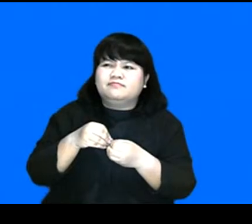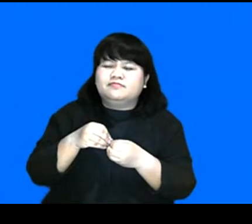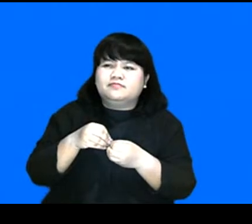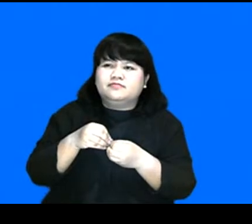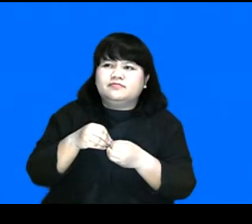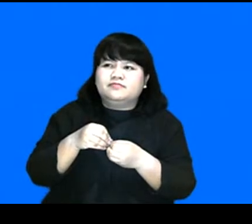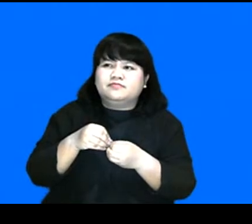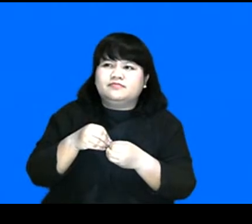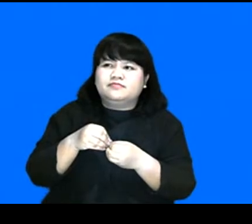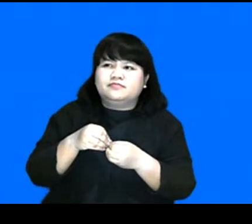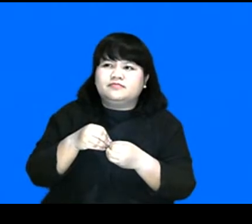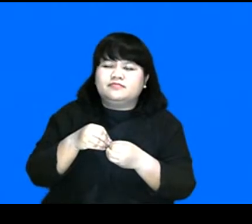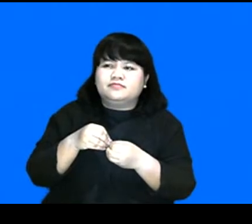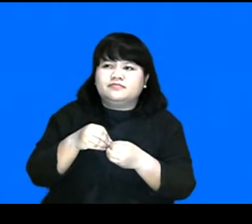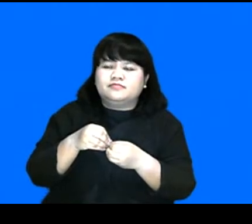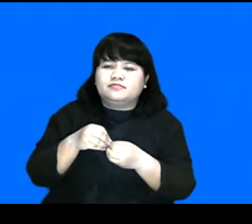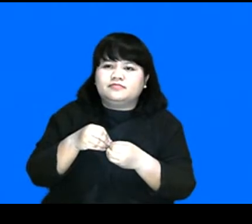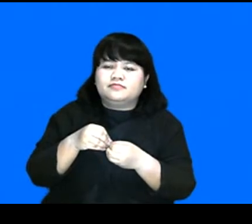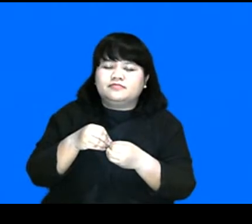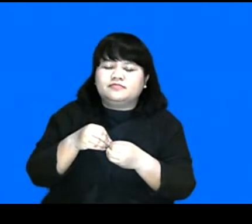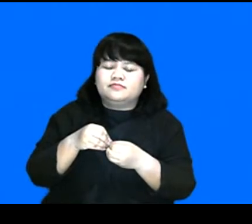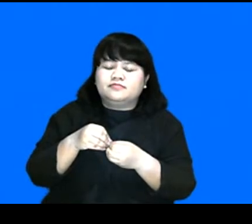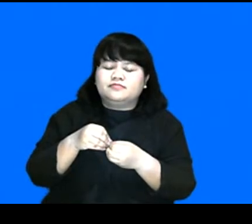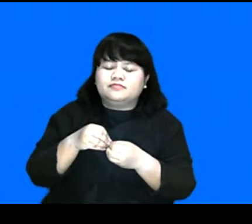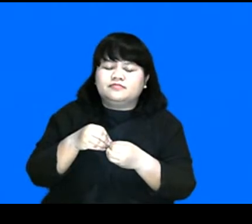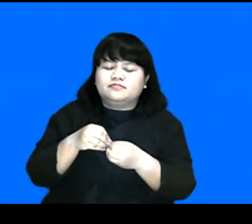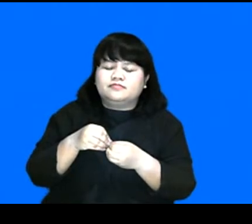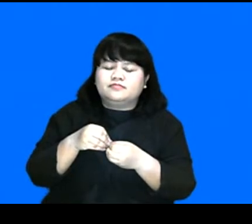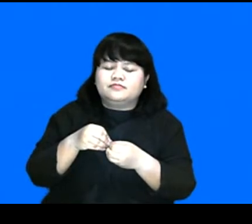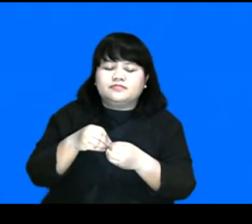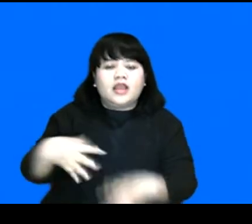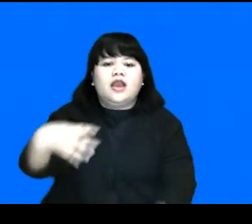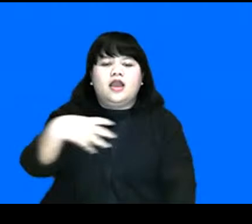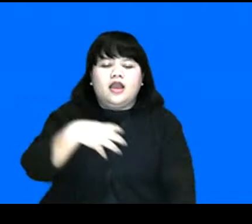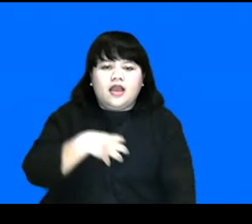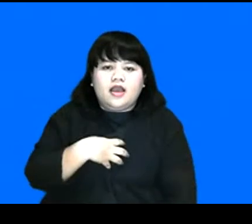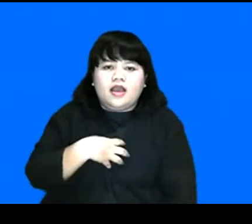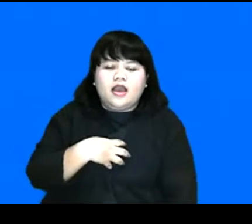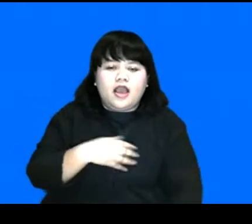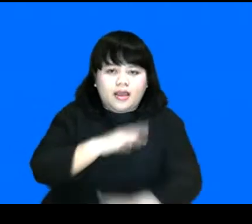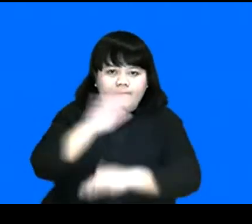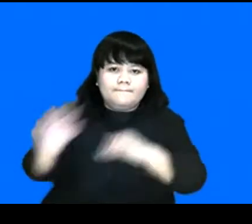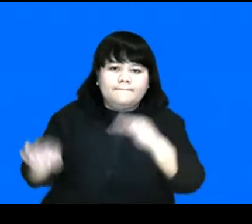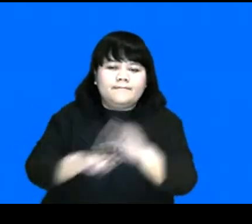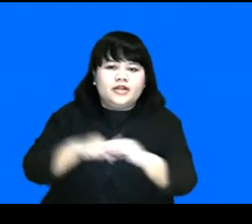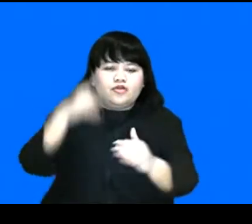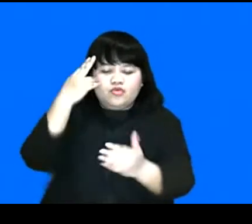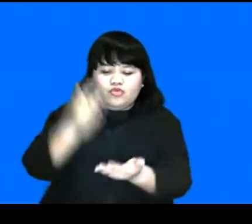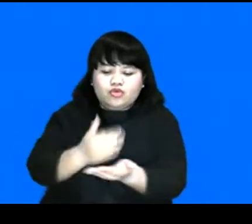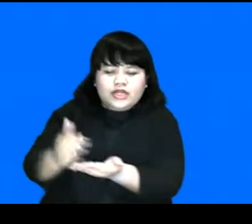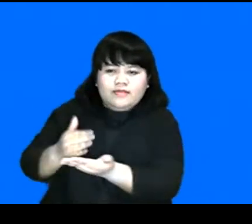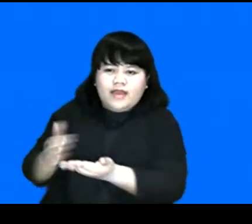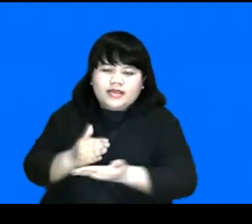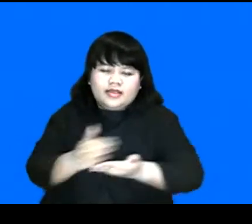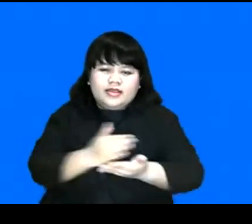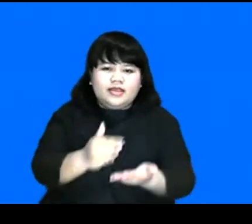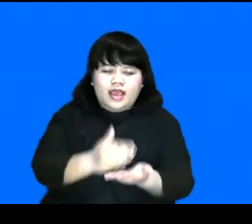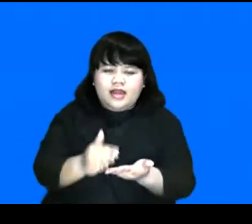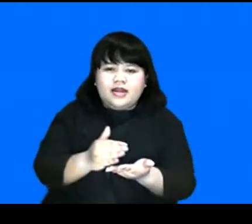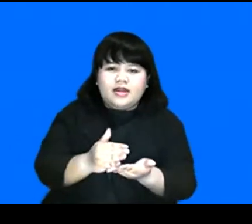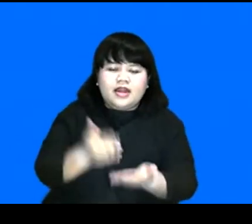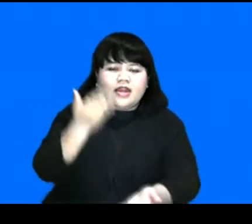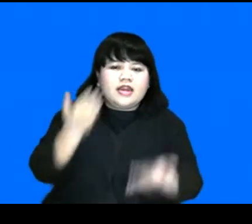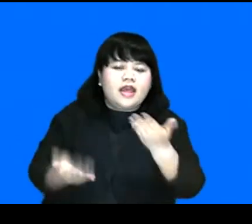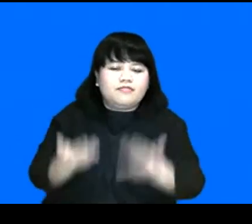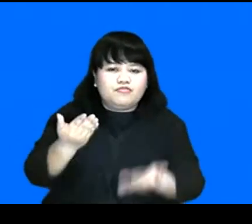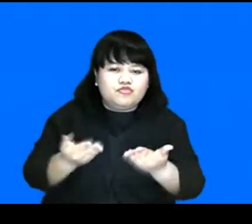our rightful share, our rightful share from the rich and bring it, perhaps we will have less of